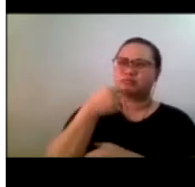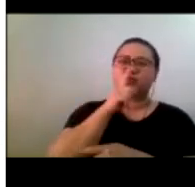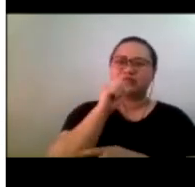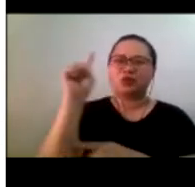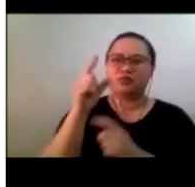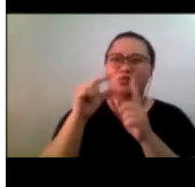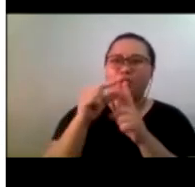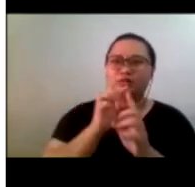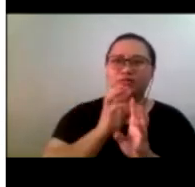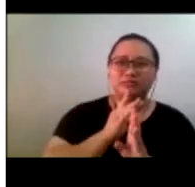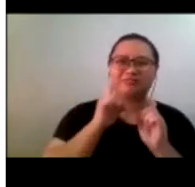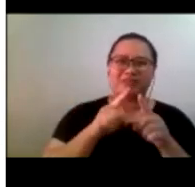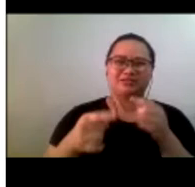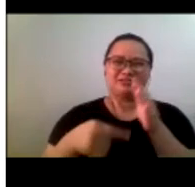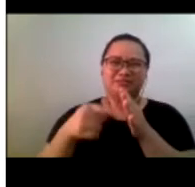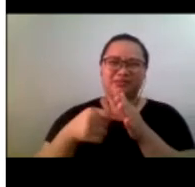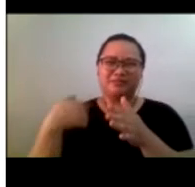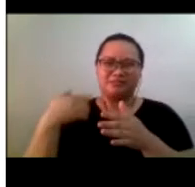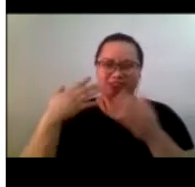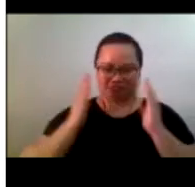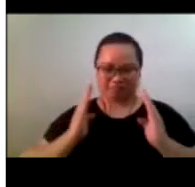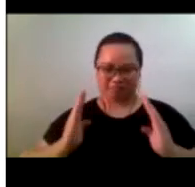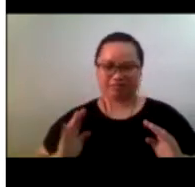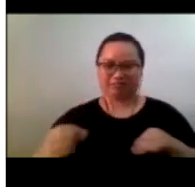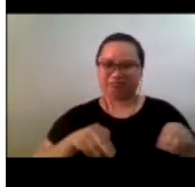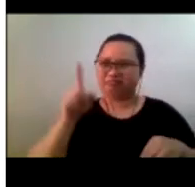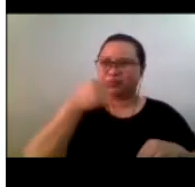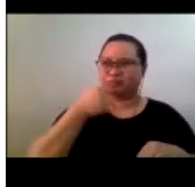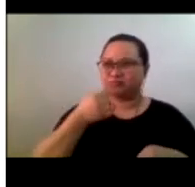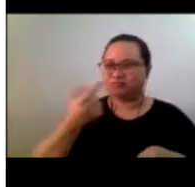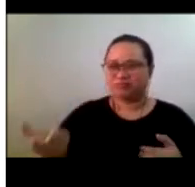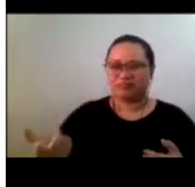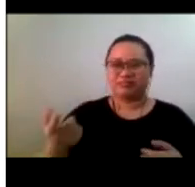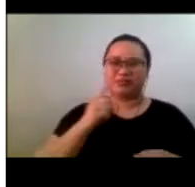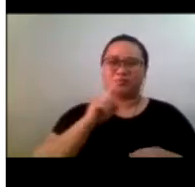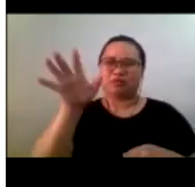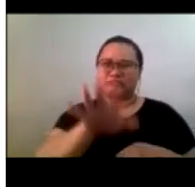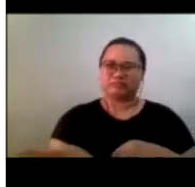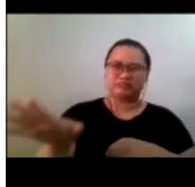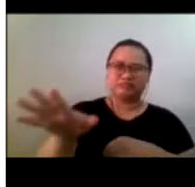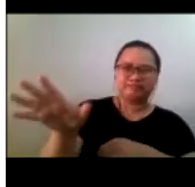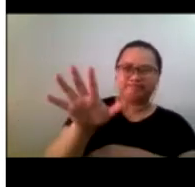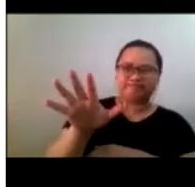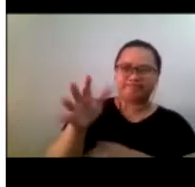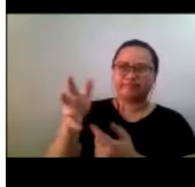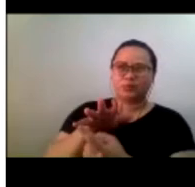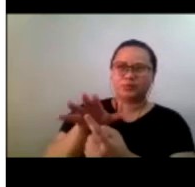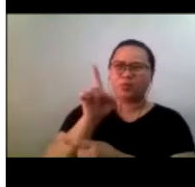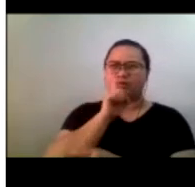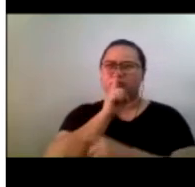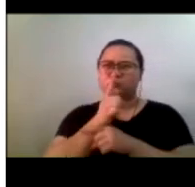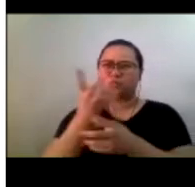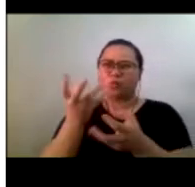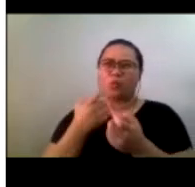talking about? What is he or she not talking about? What do you think are the intentions behind